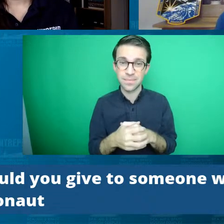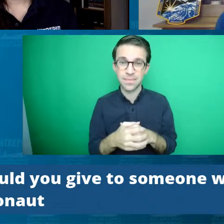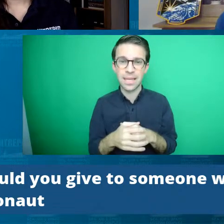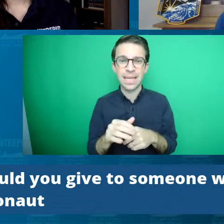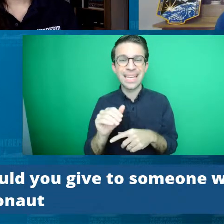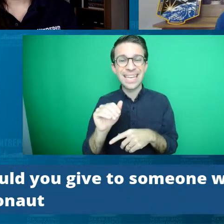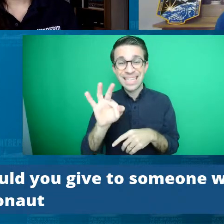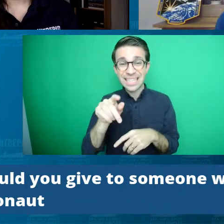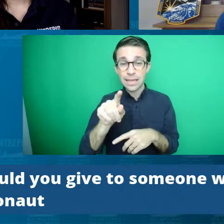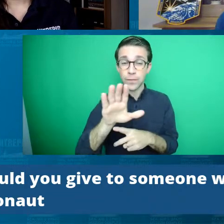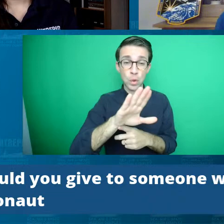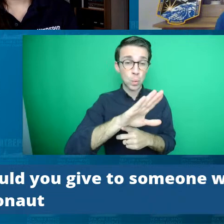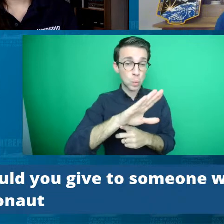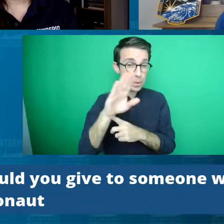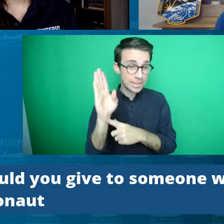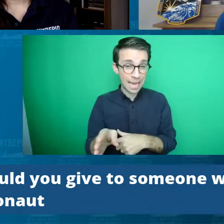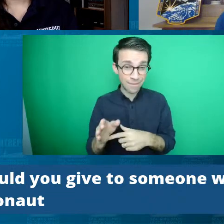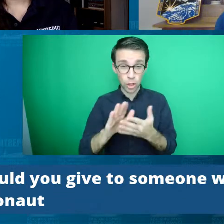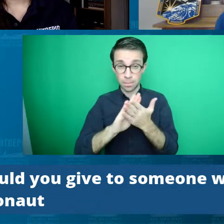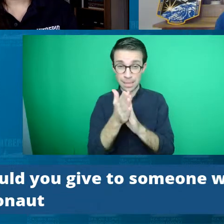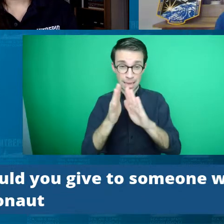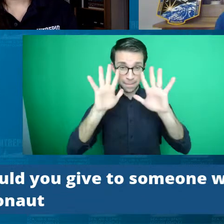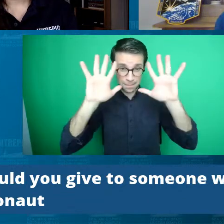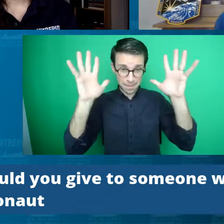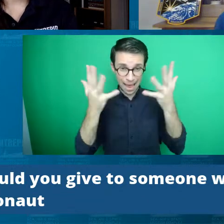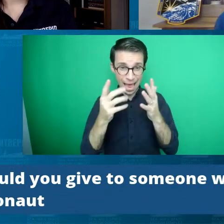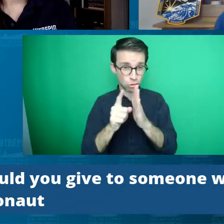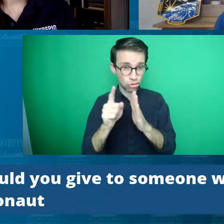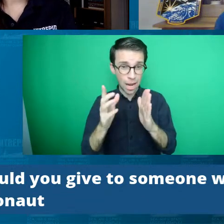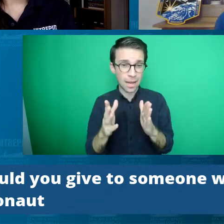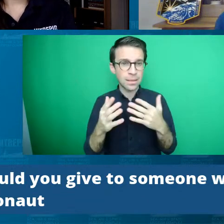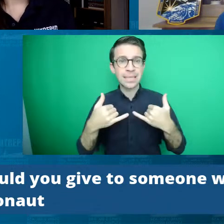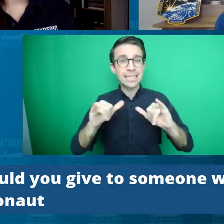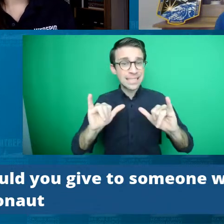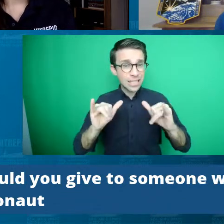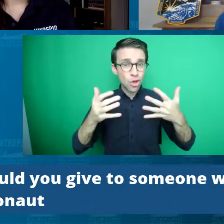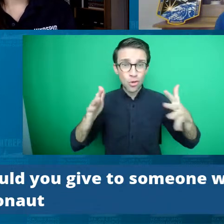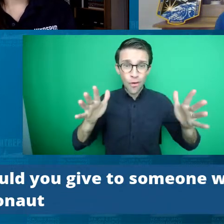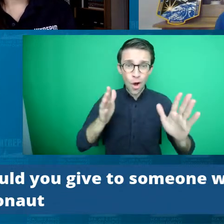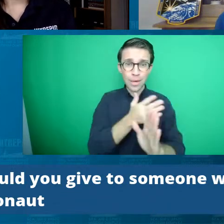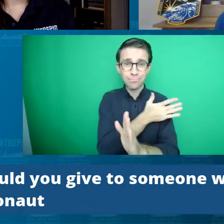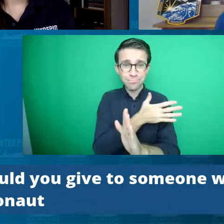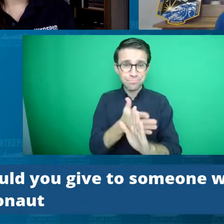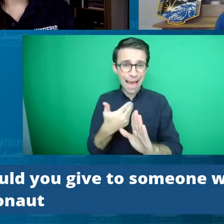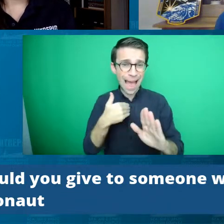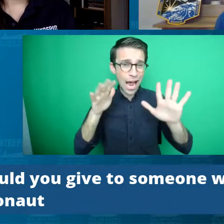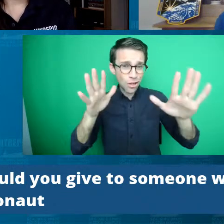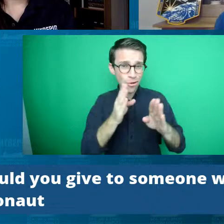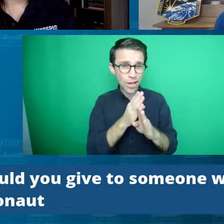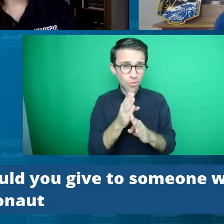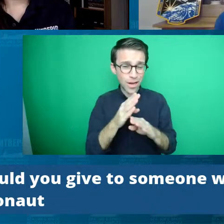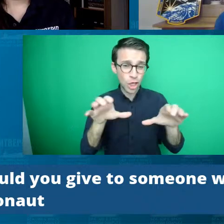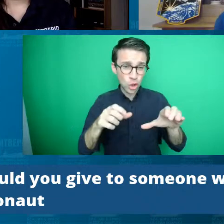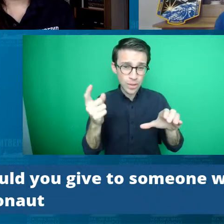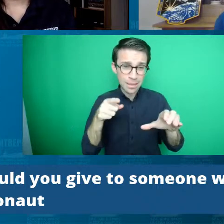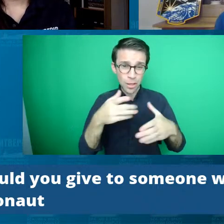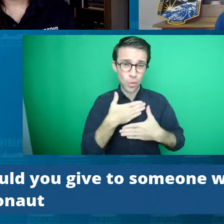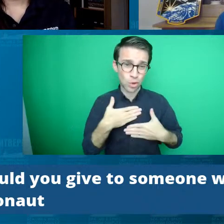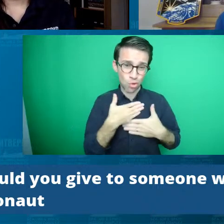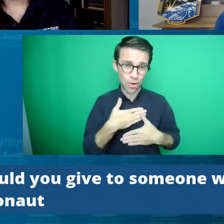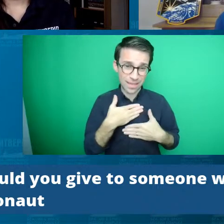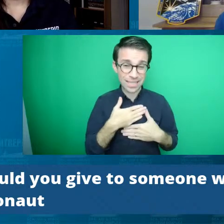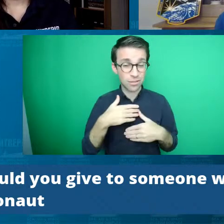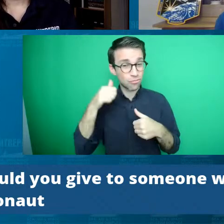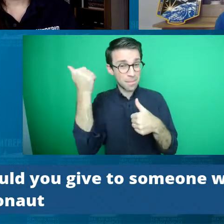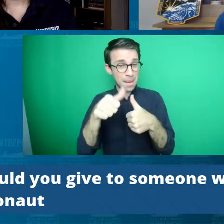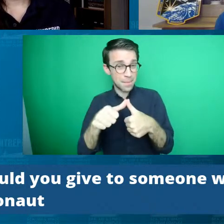become an astronaut, you've had a great career doing something you truly love for a long period of time, because the probability of becoming an astronaut